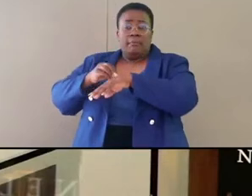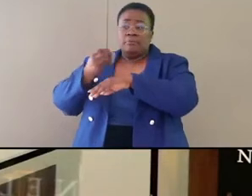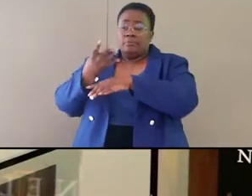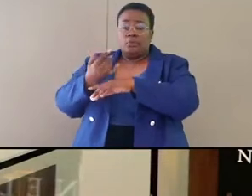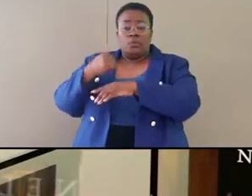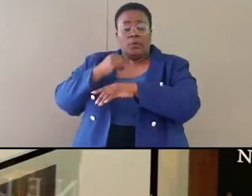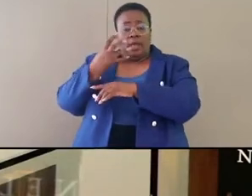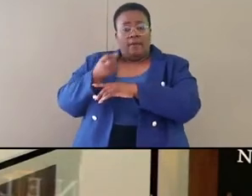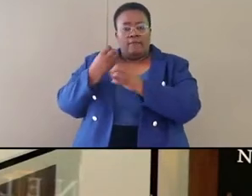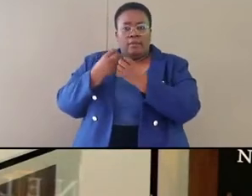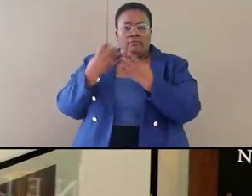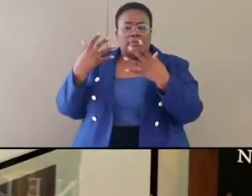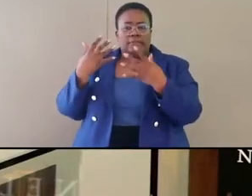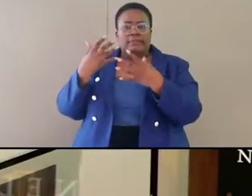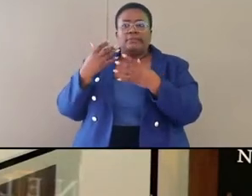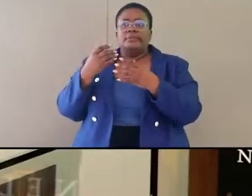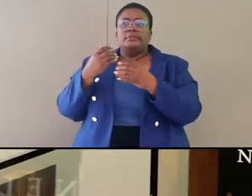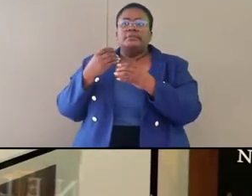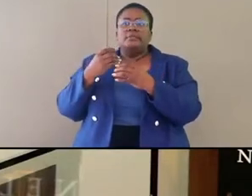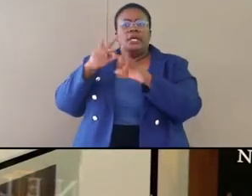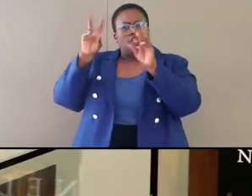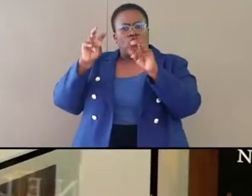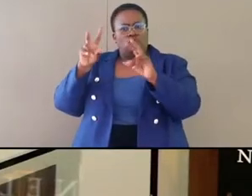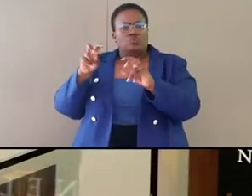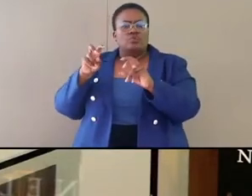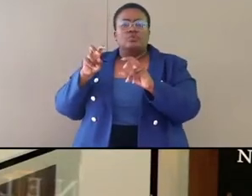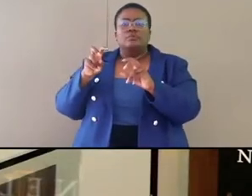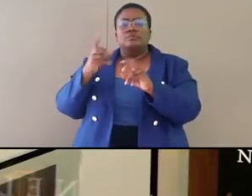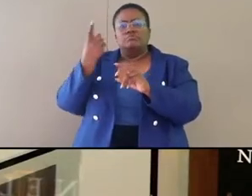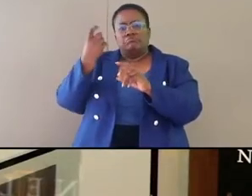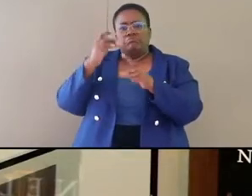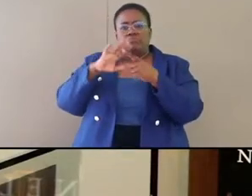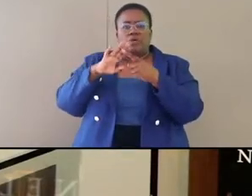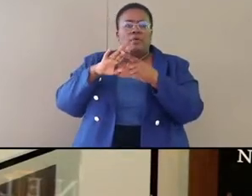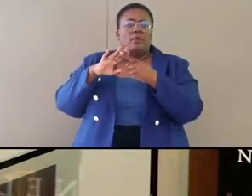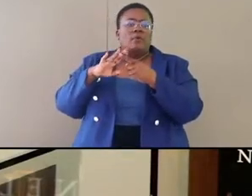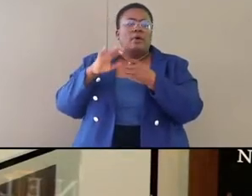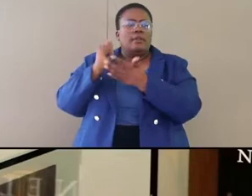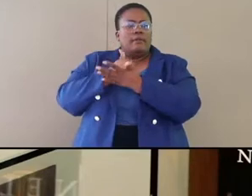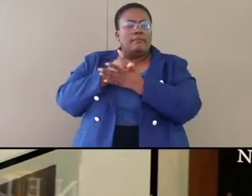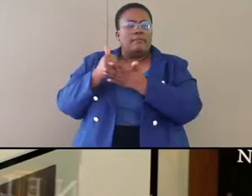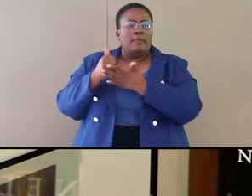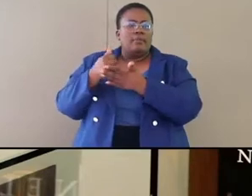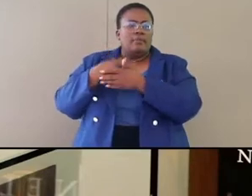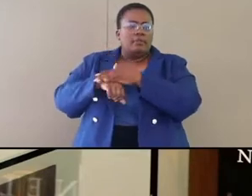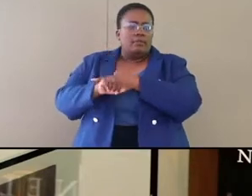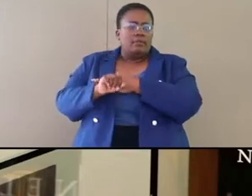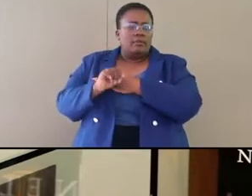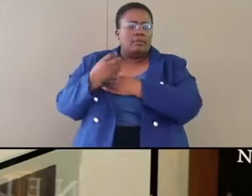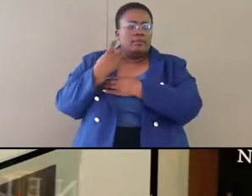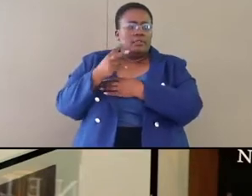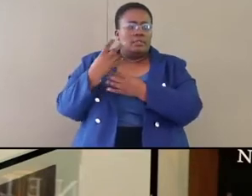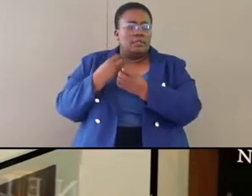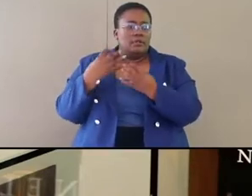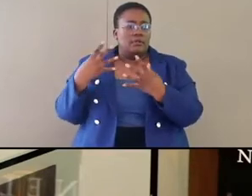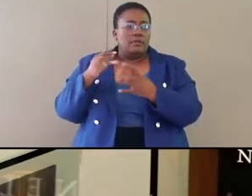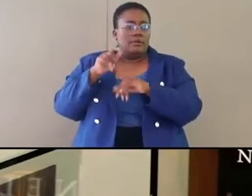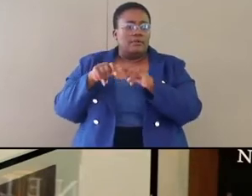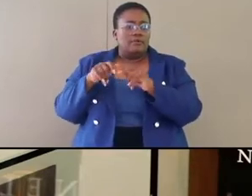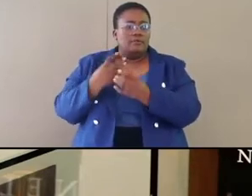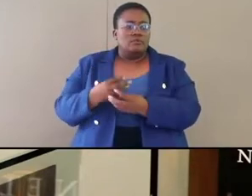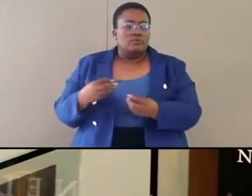issues and one of those is birth registration and we've seen an increasing number of children without birth certificates